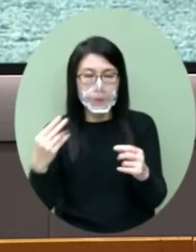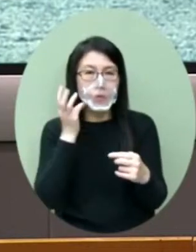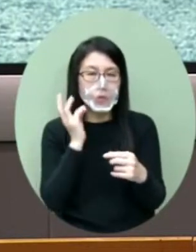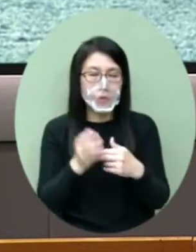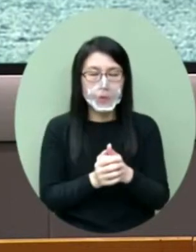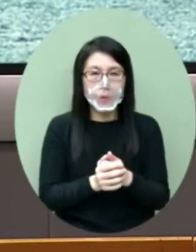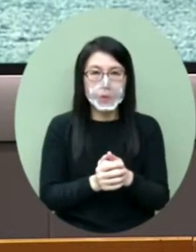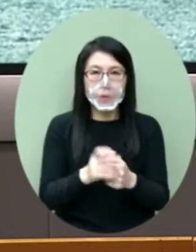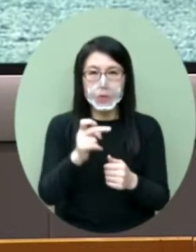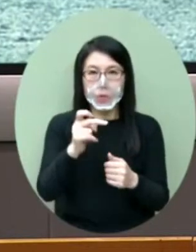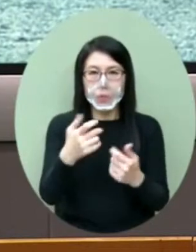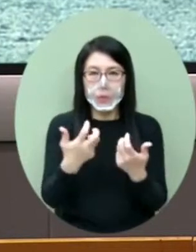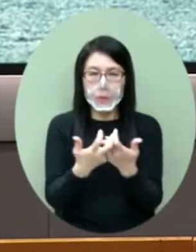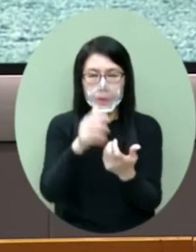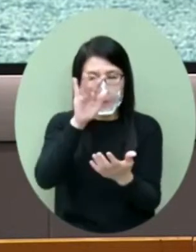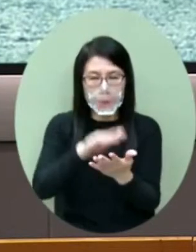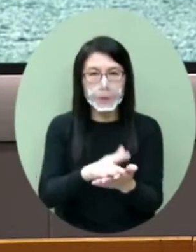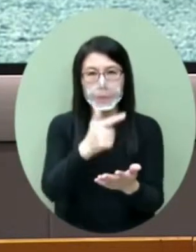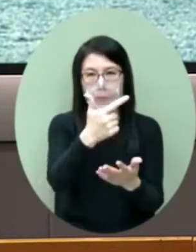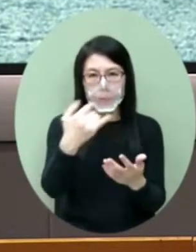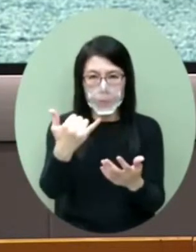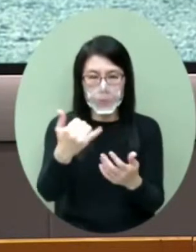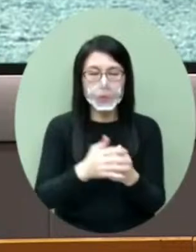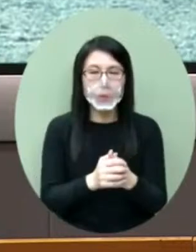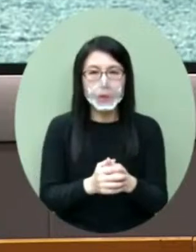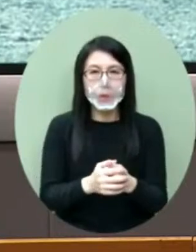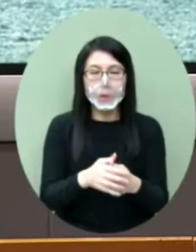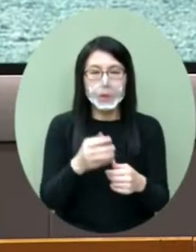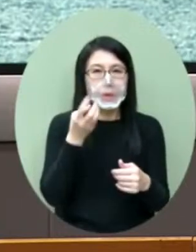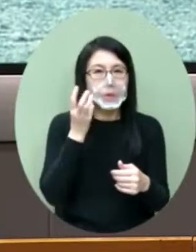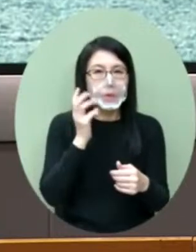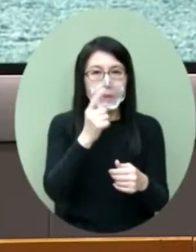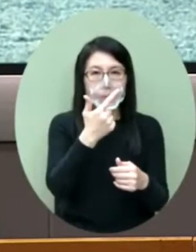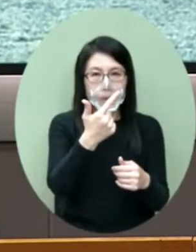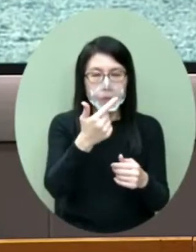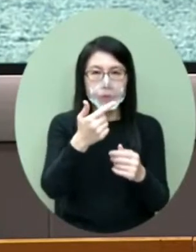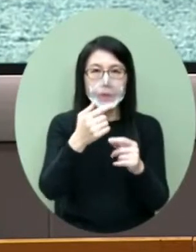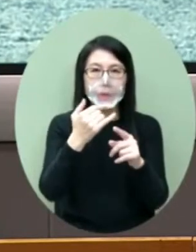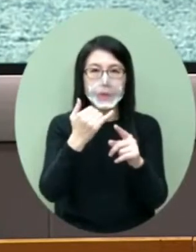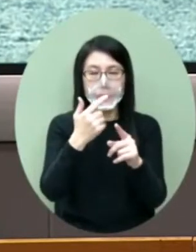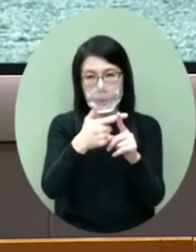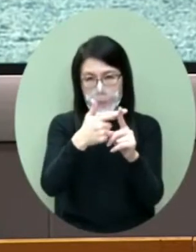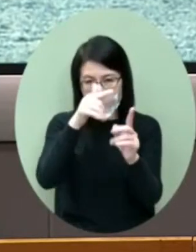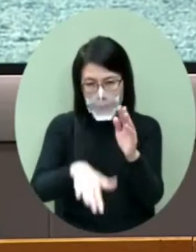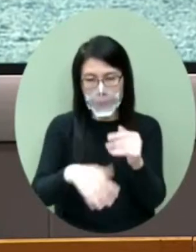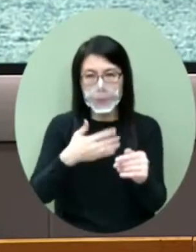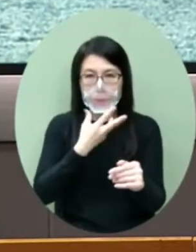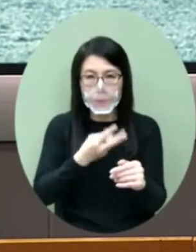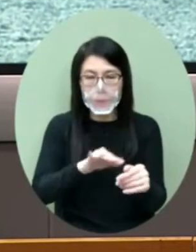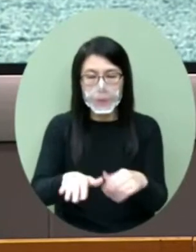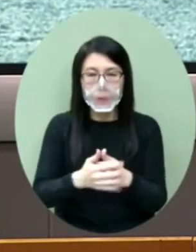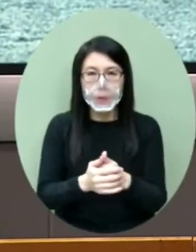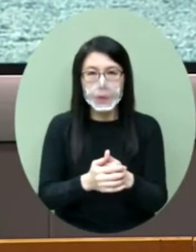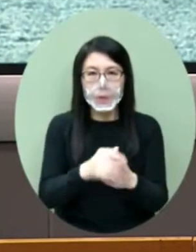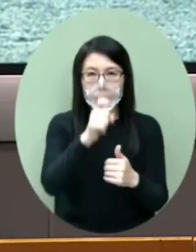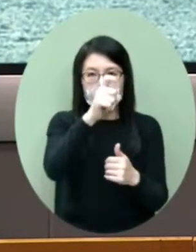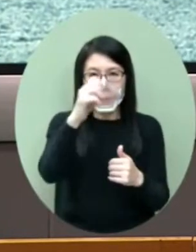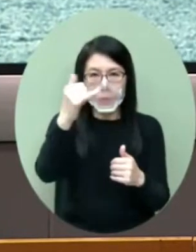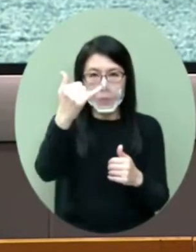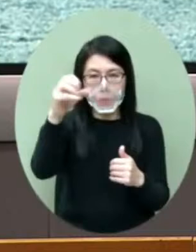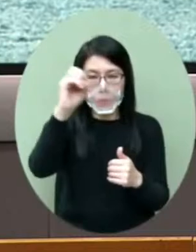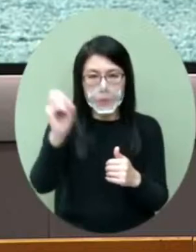4,291 cases male, that is between the age of 11 and 112 years. Median age is still